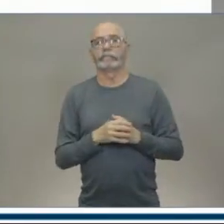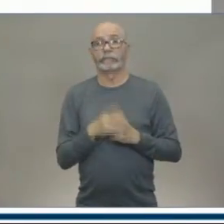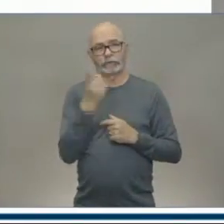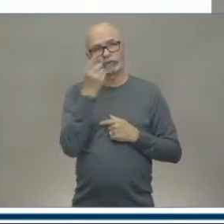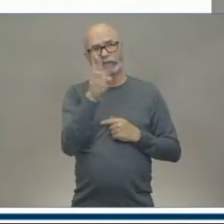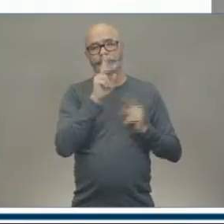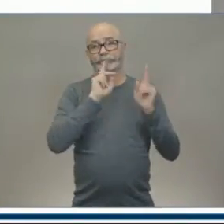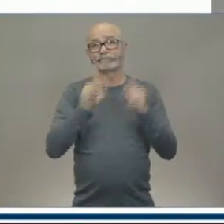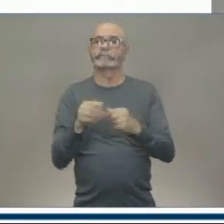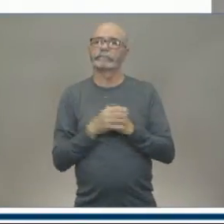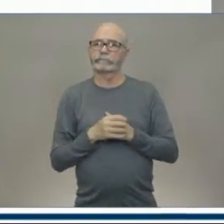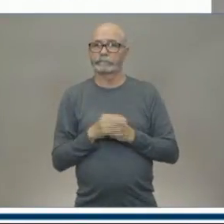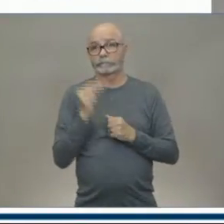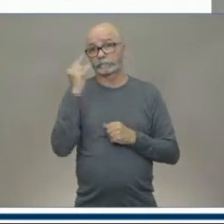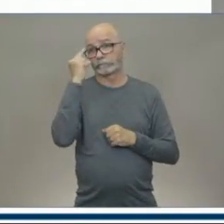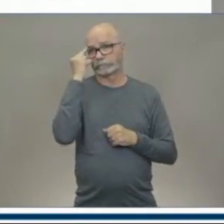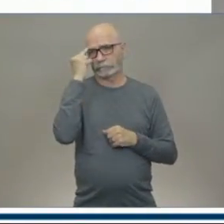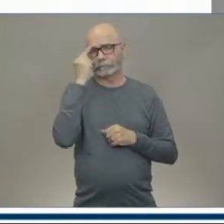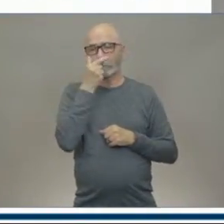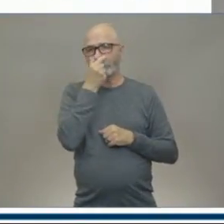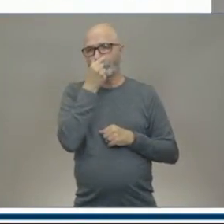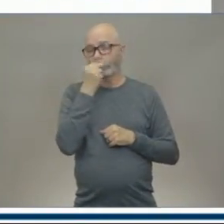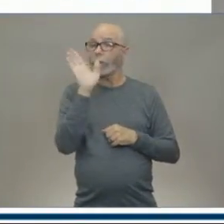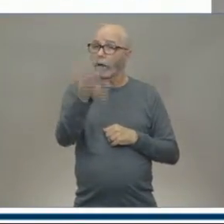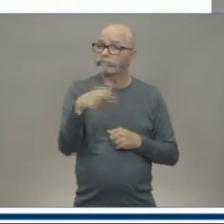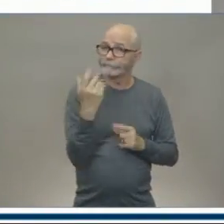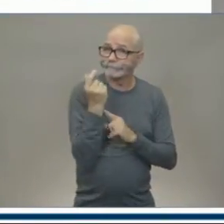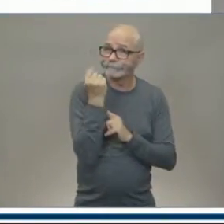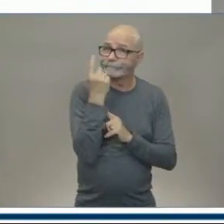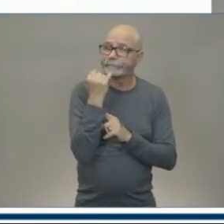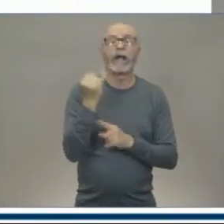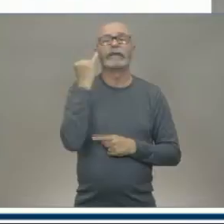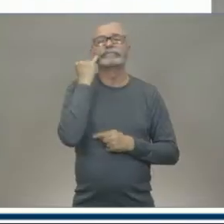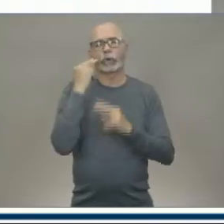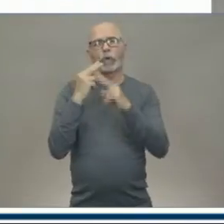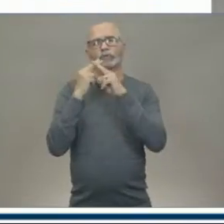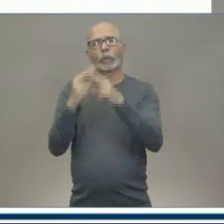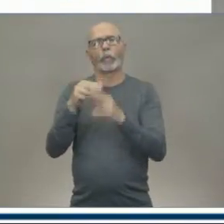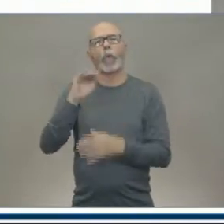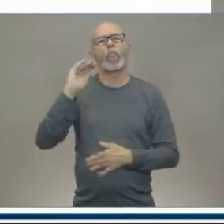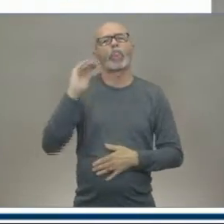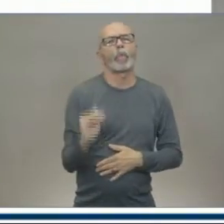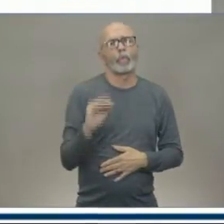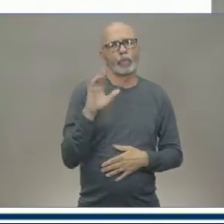monitor symptoms, public health does a judgment. Those are low-risk environments. Most of those are